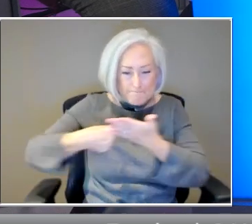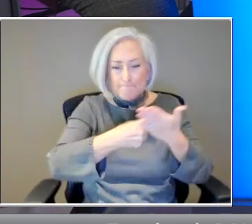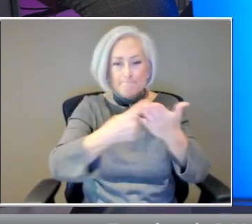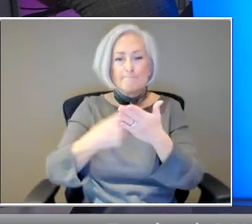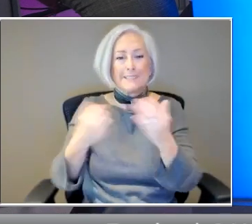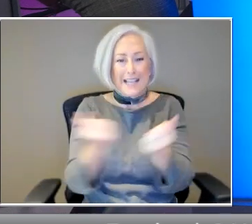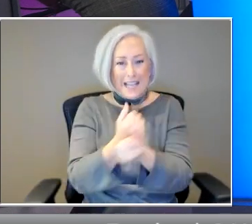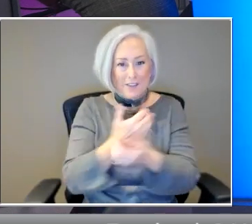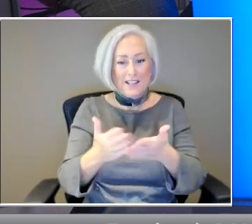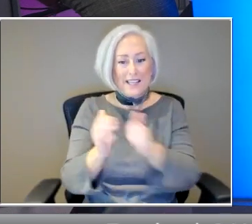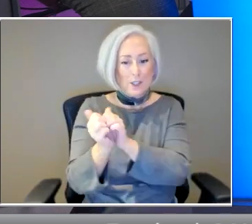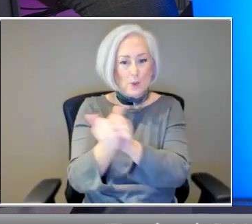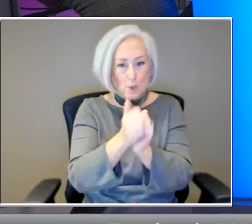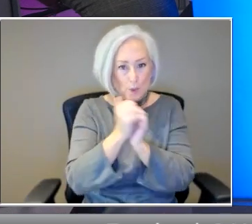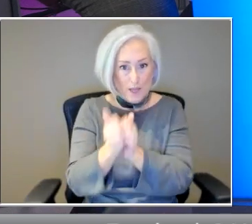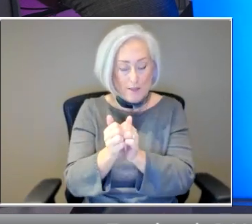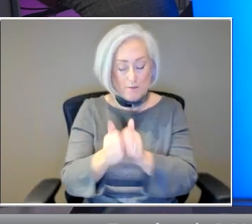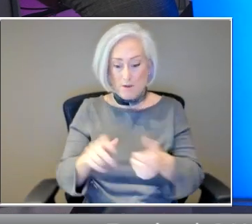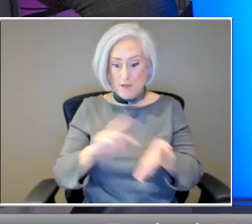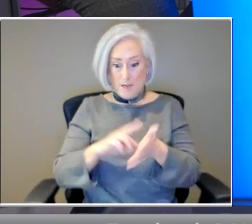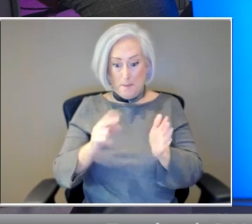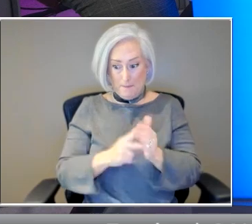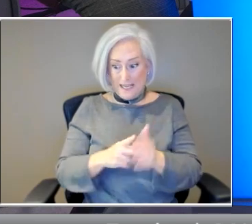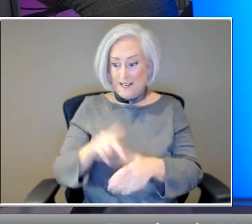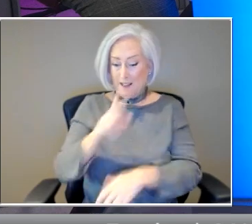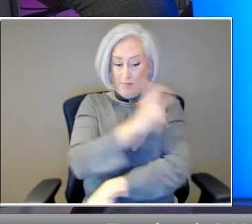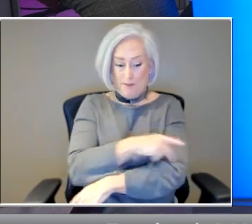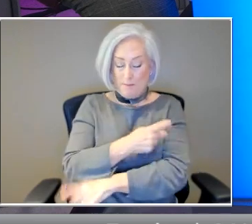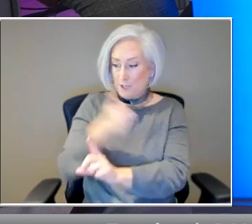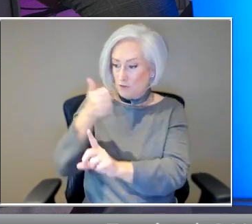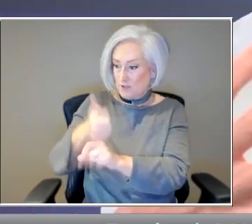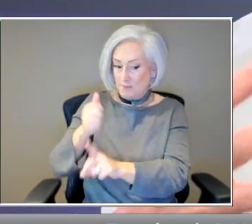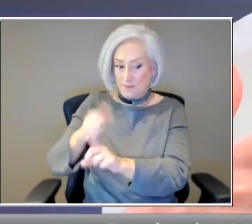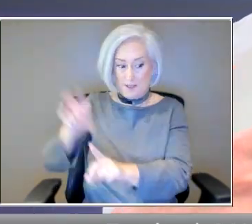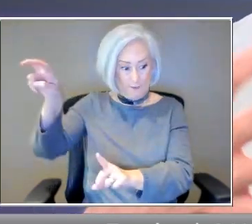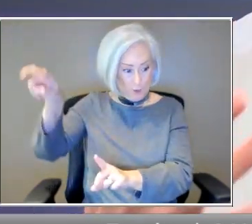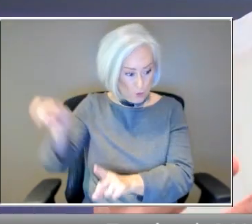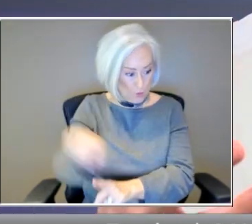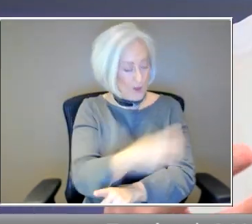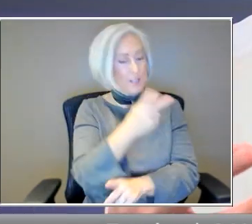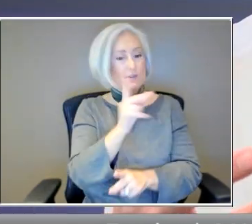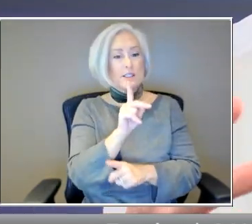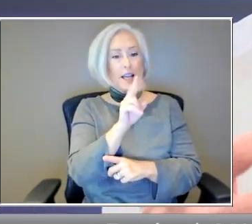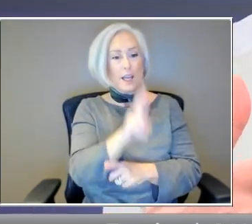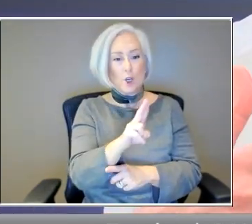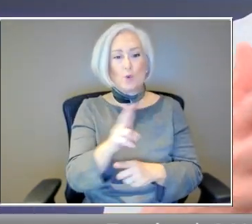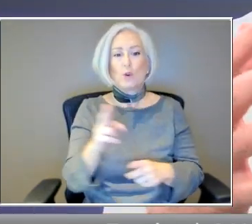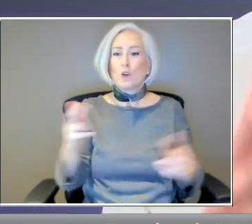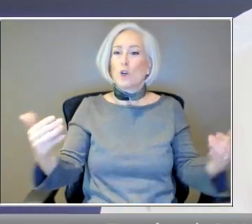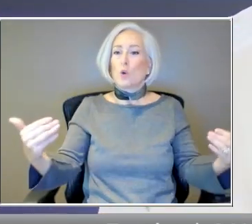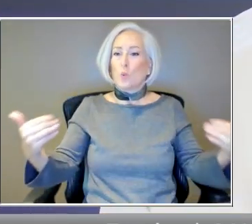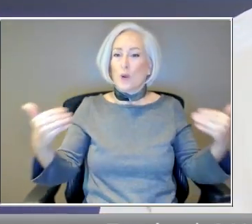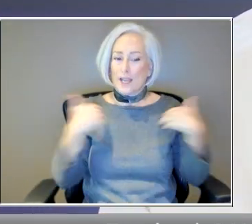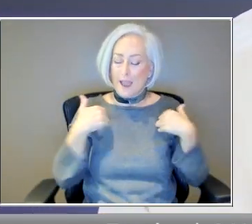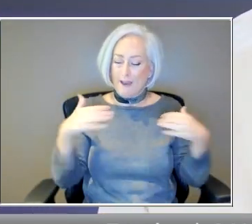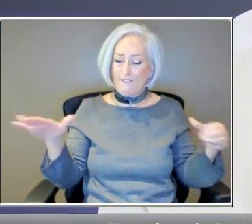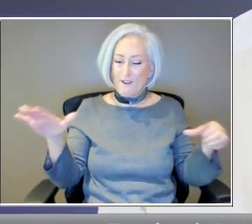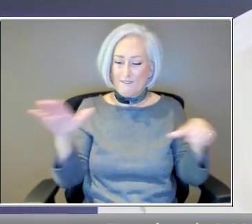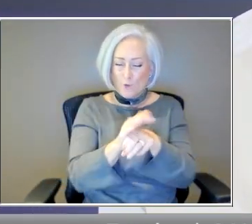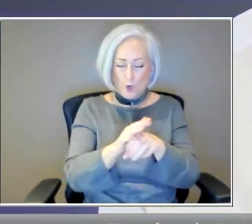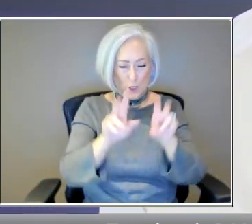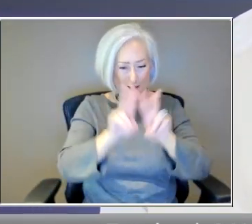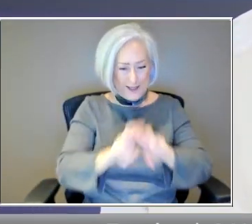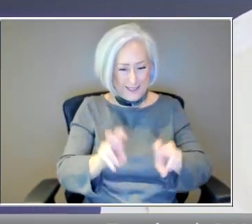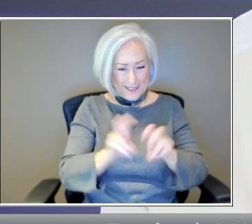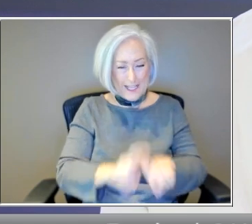so when patients come into our system from Children's Mercy, we have this very comprehensive assessment of exactly where they are